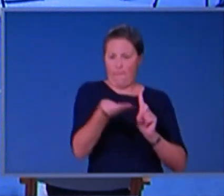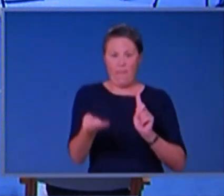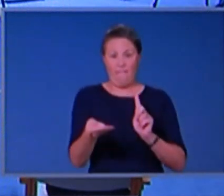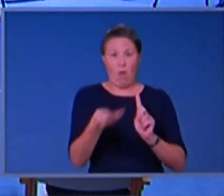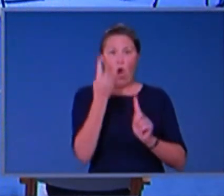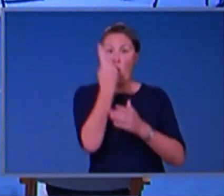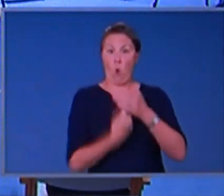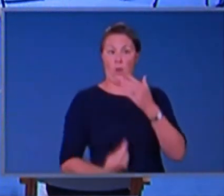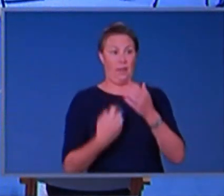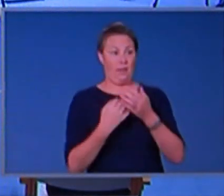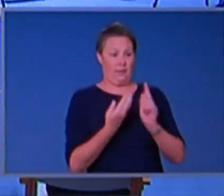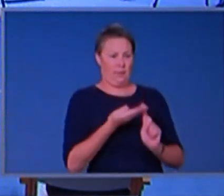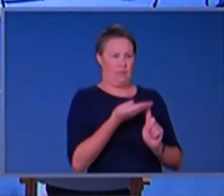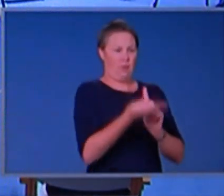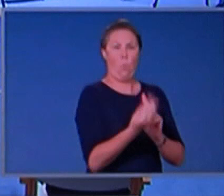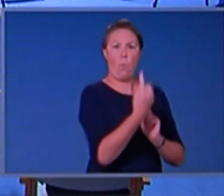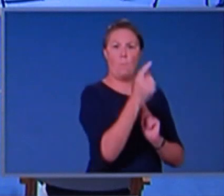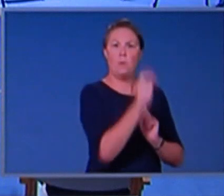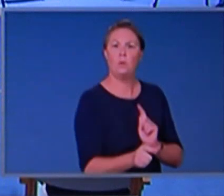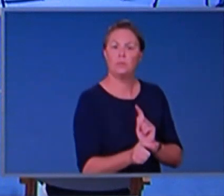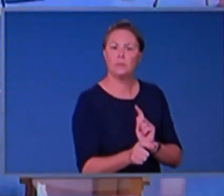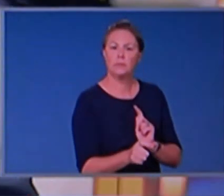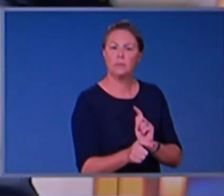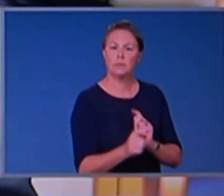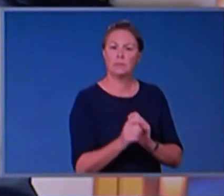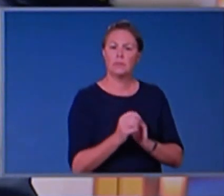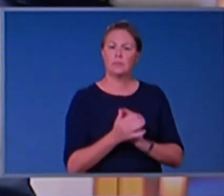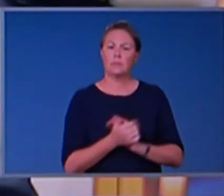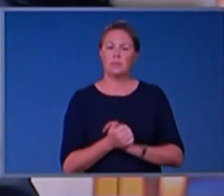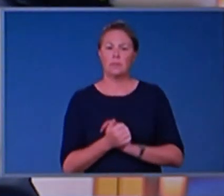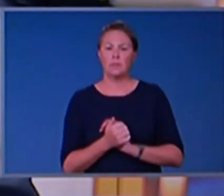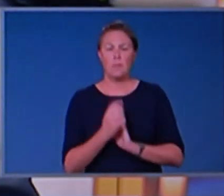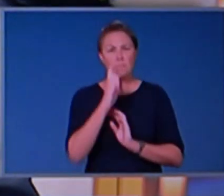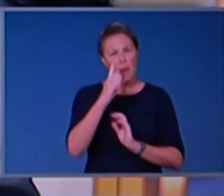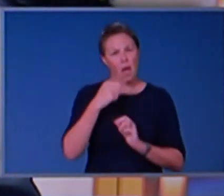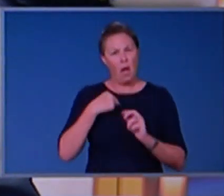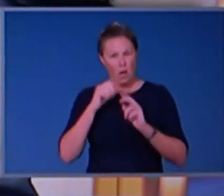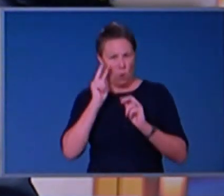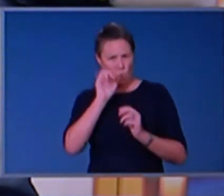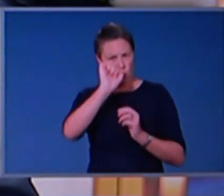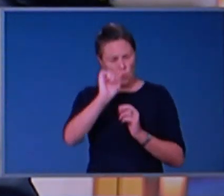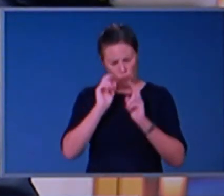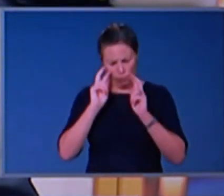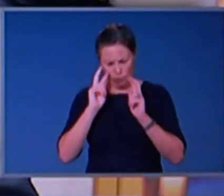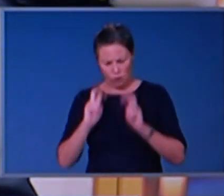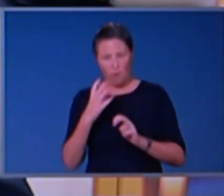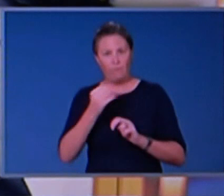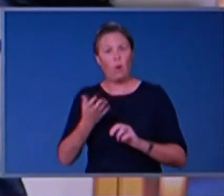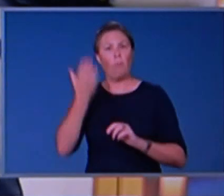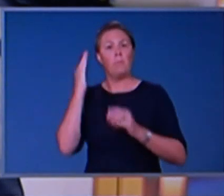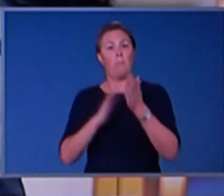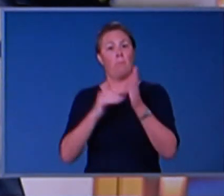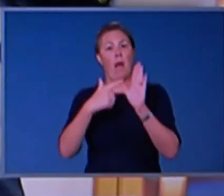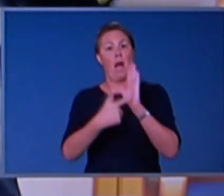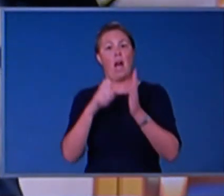here. And I do note that it was below 1, according to this data, in mid-March,